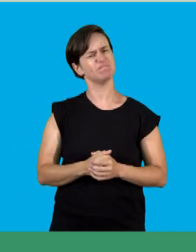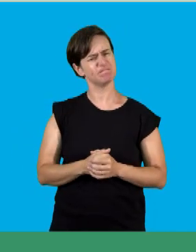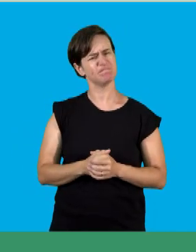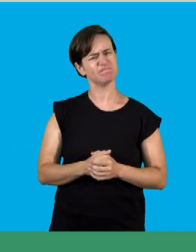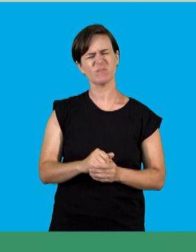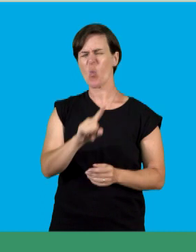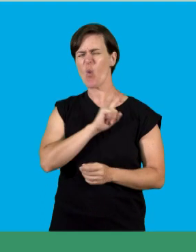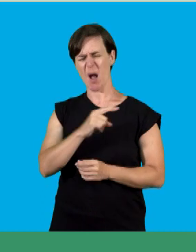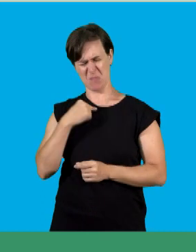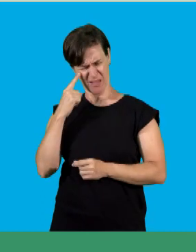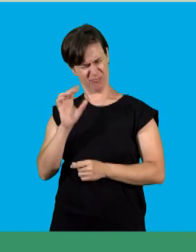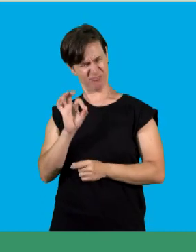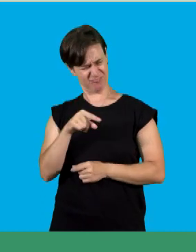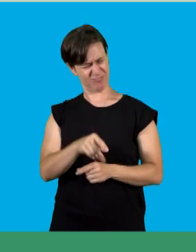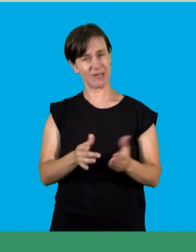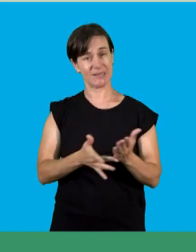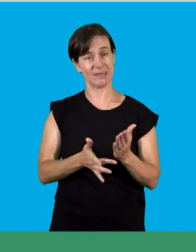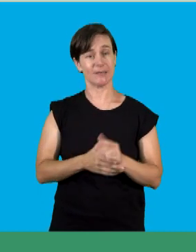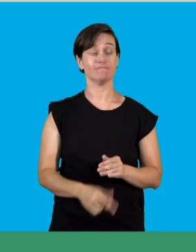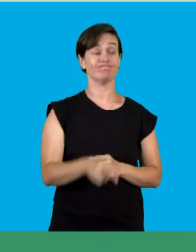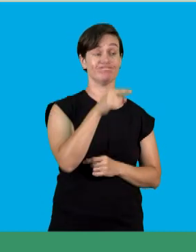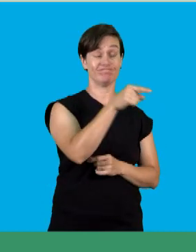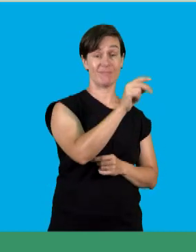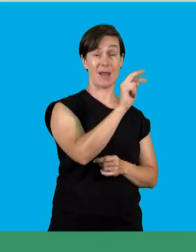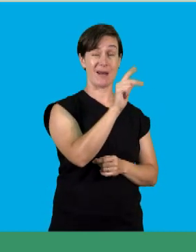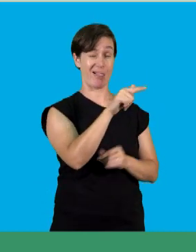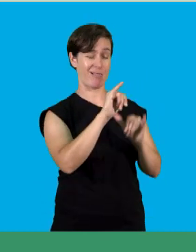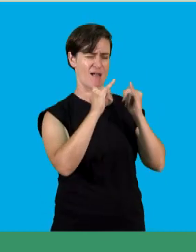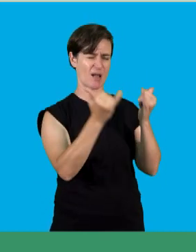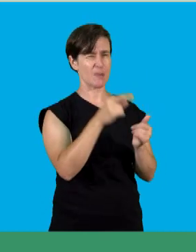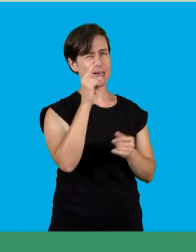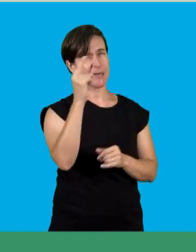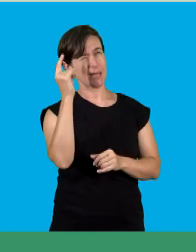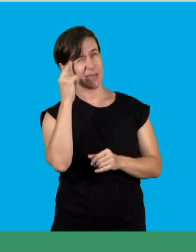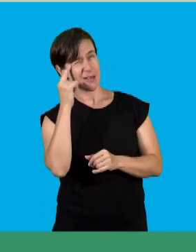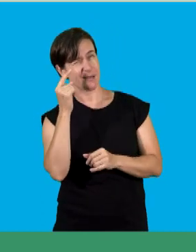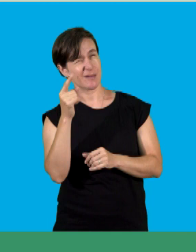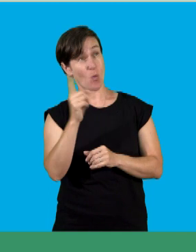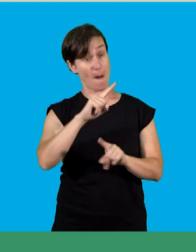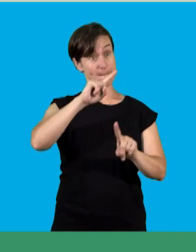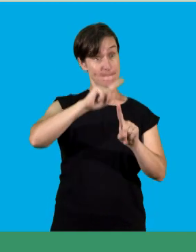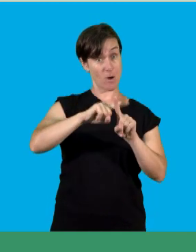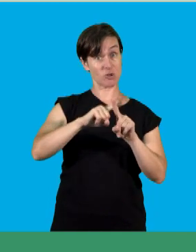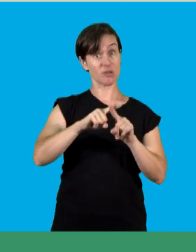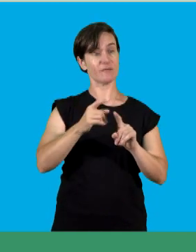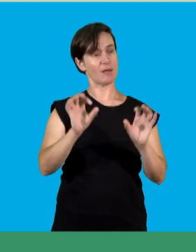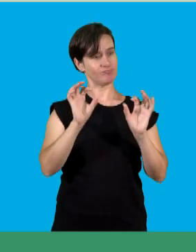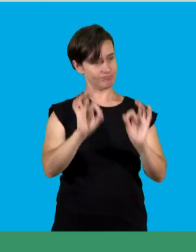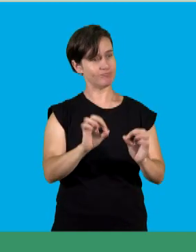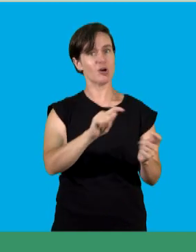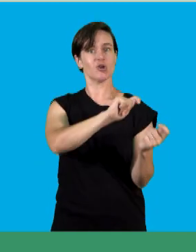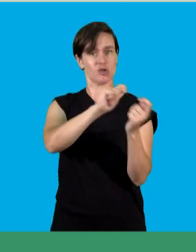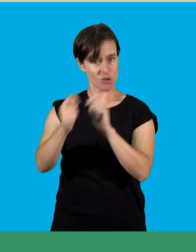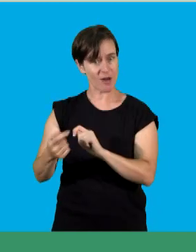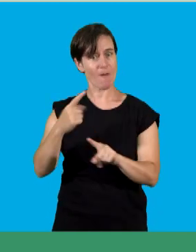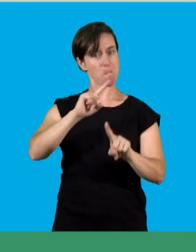scenario? NL considered the forces against for change and against change. And again, this